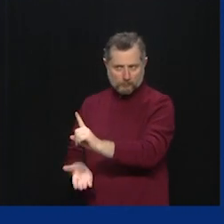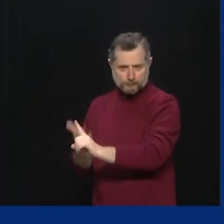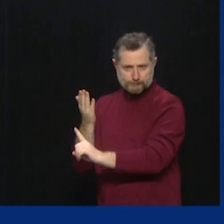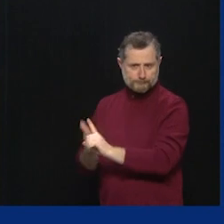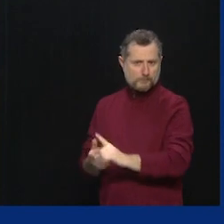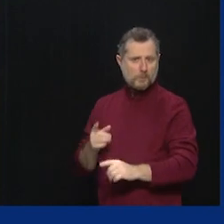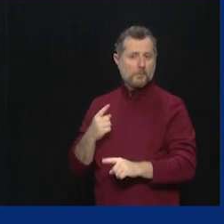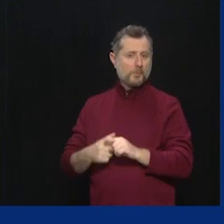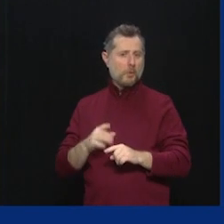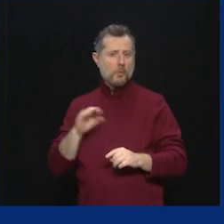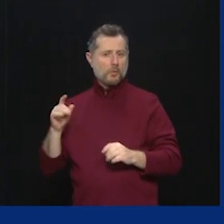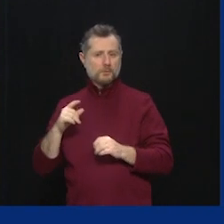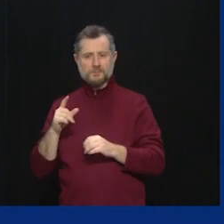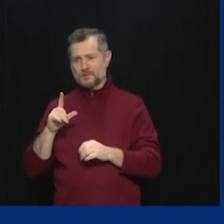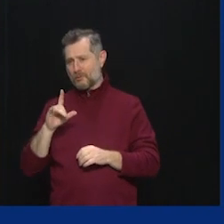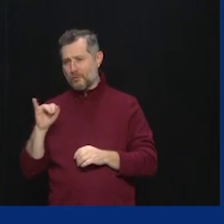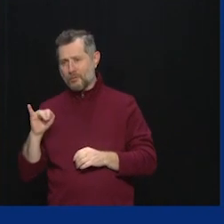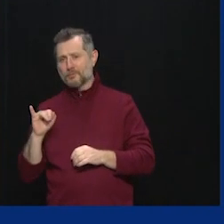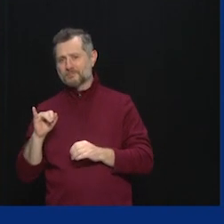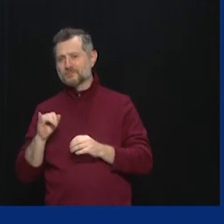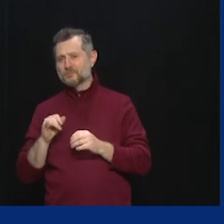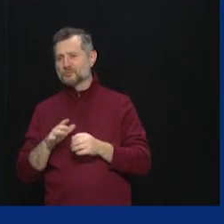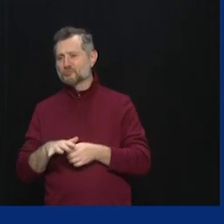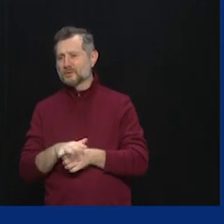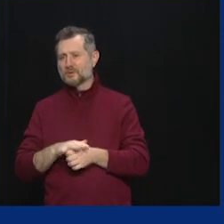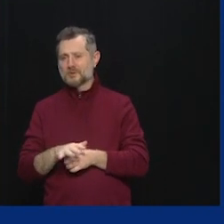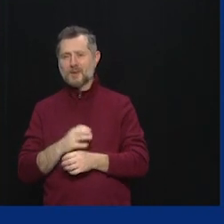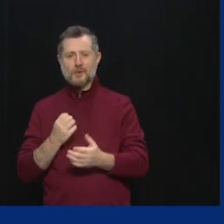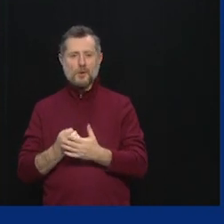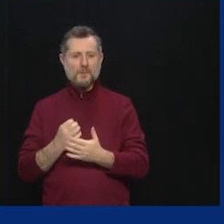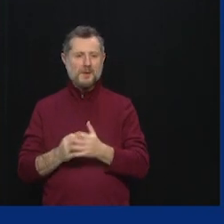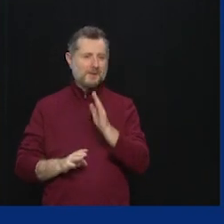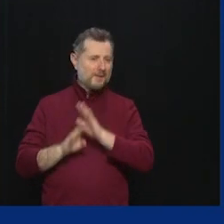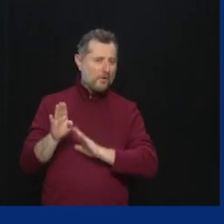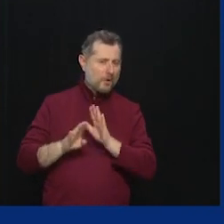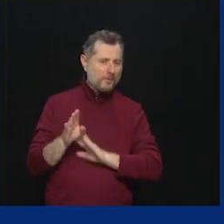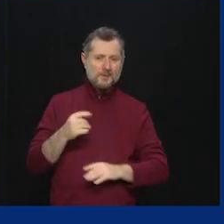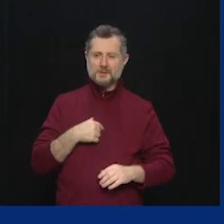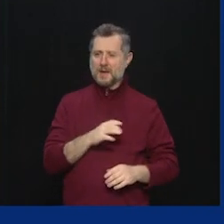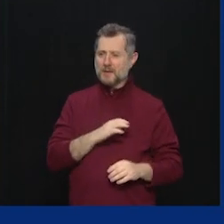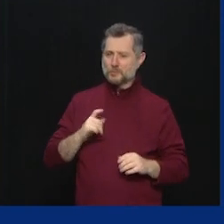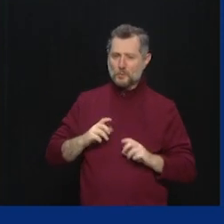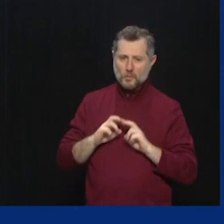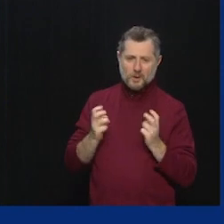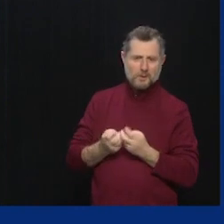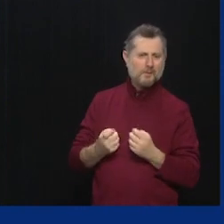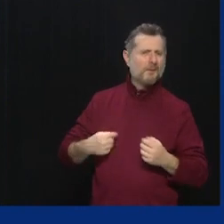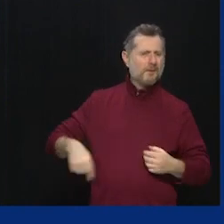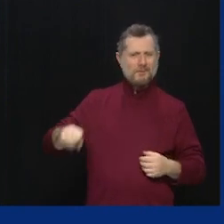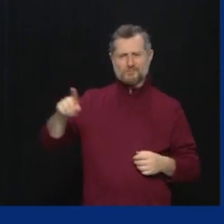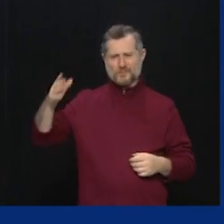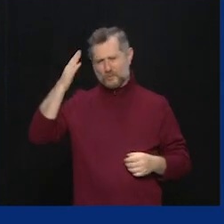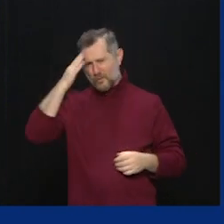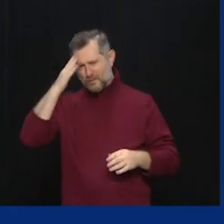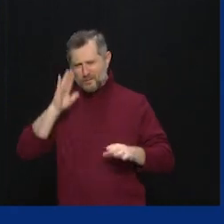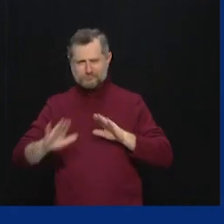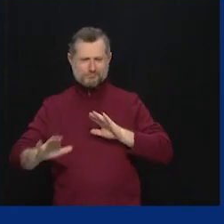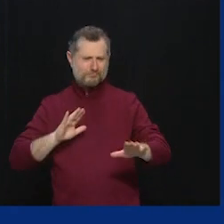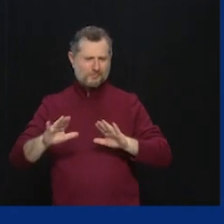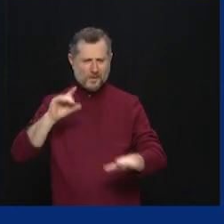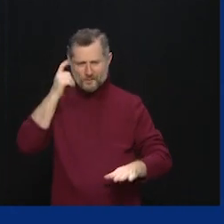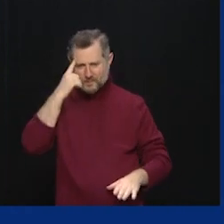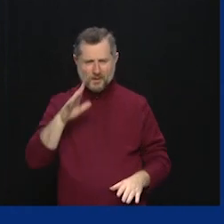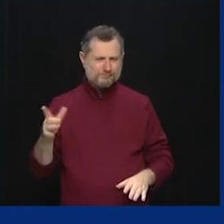Council. She's an amazing person. She knows government inside and out. She's been on her local